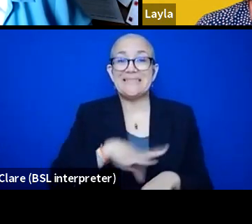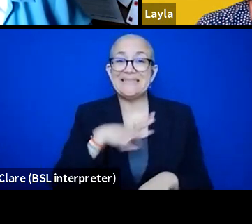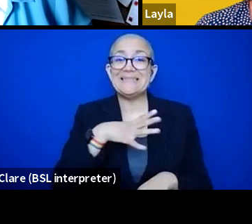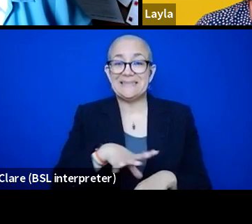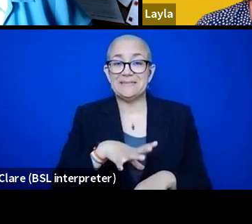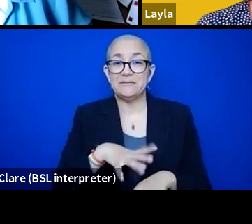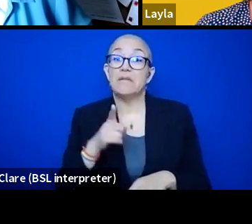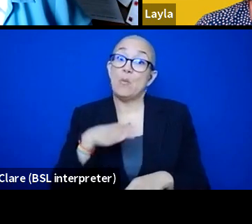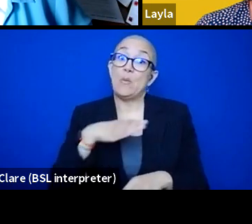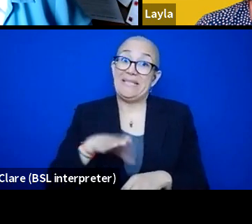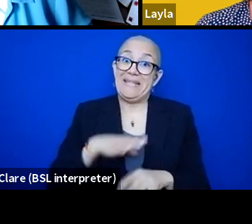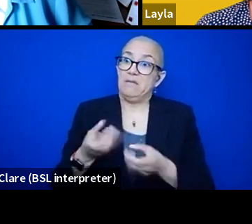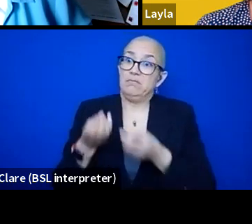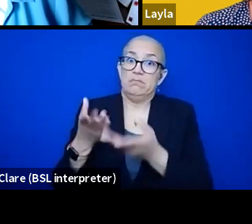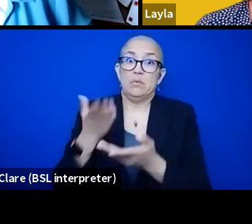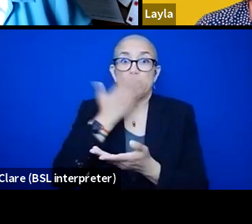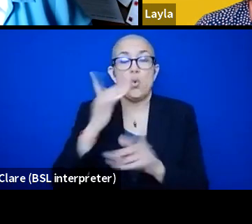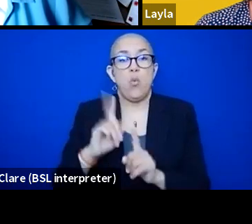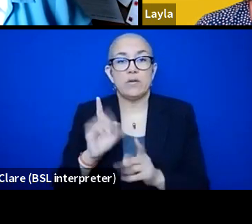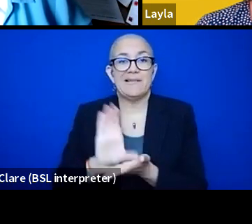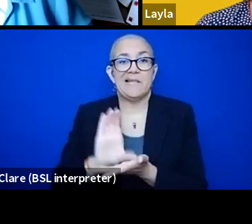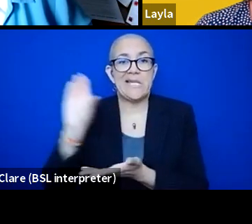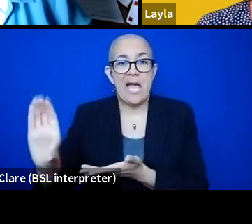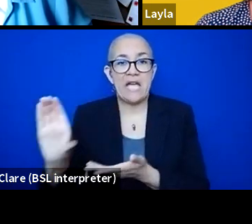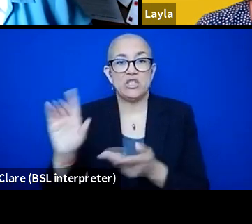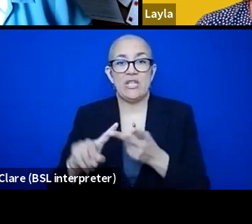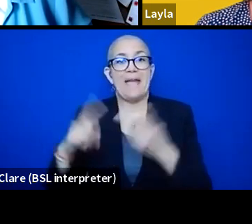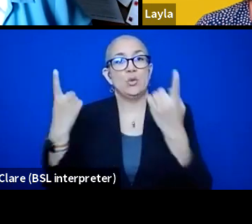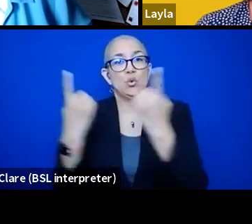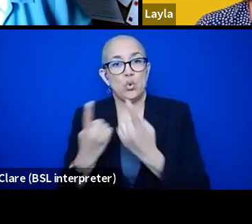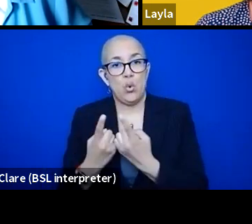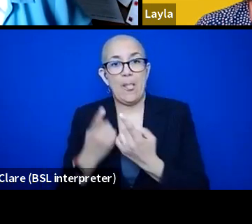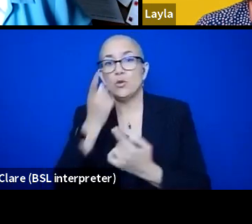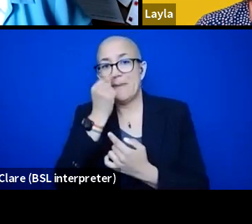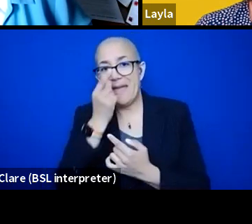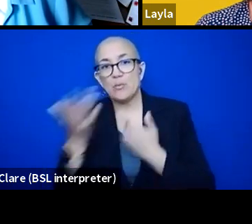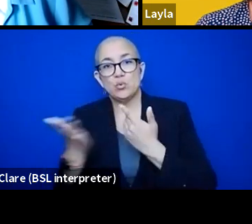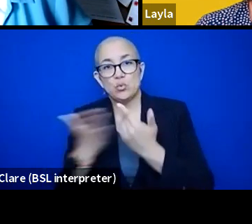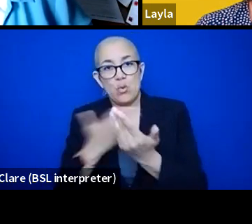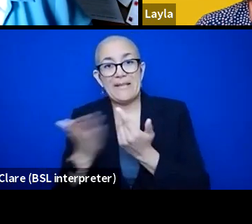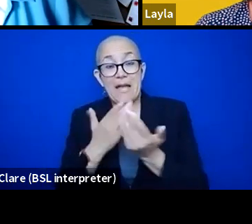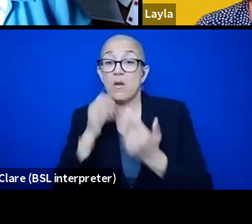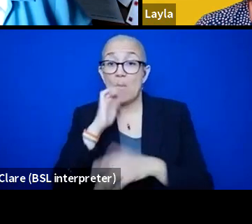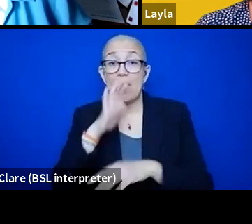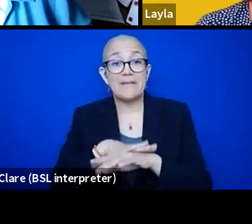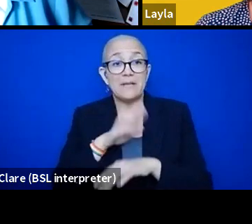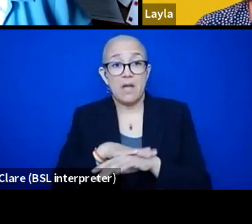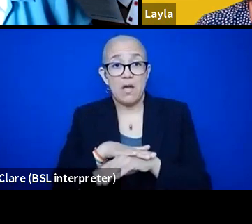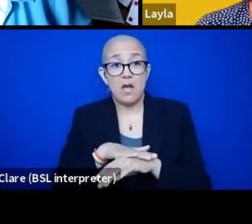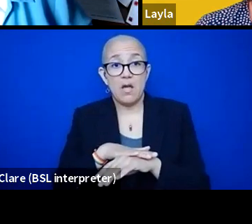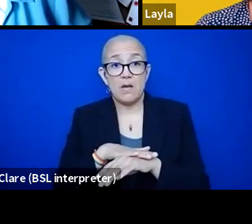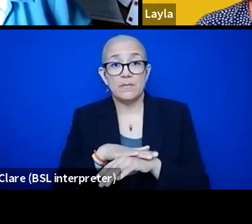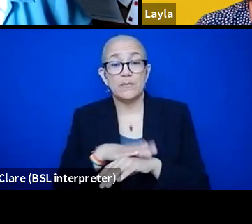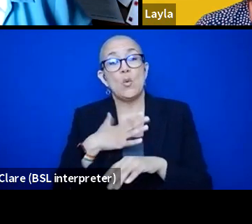need to give the schools the cash and the tools to be able to sort that out. And it will take some time. So this is going to be